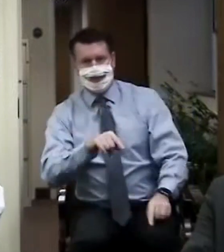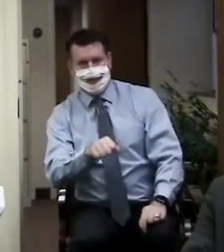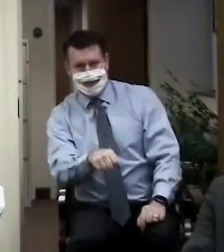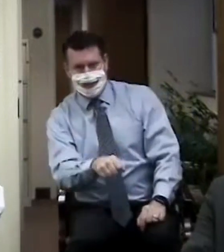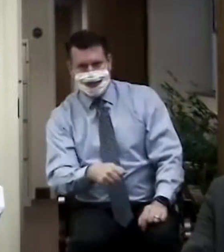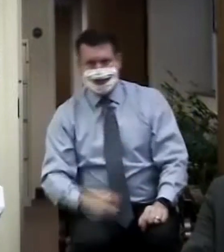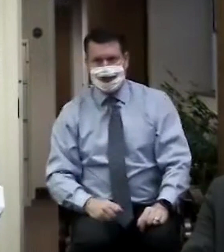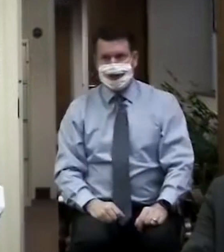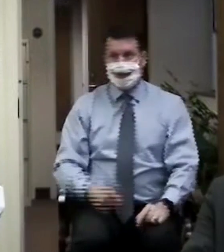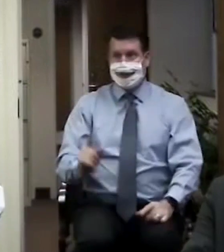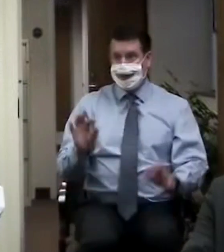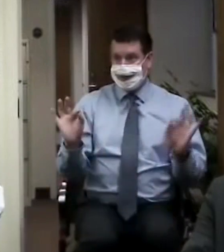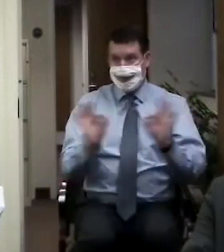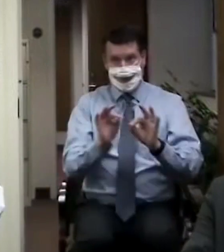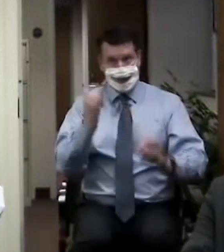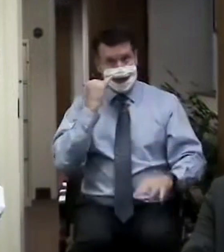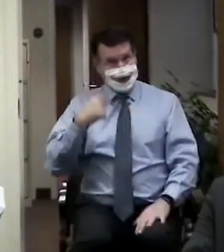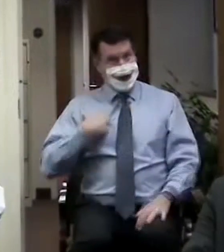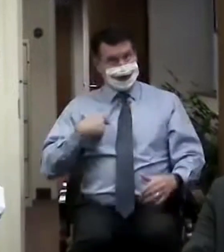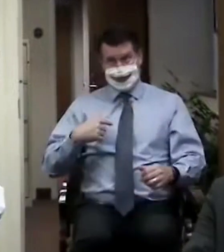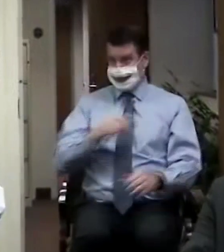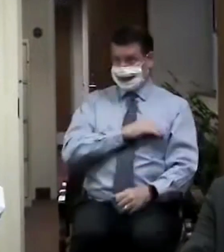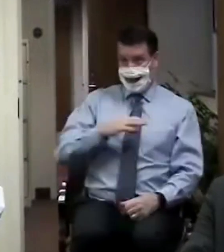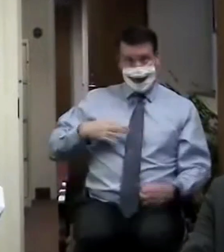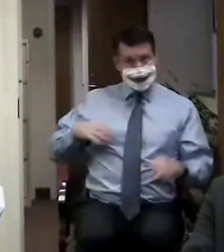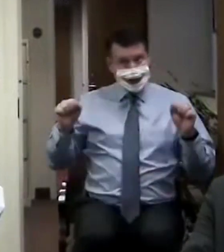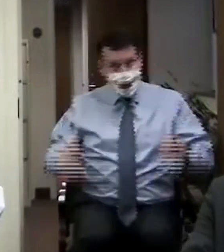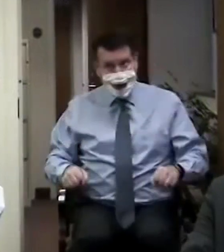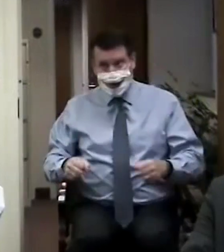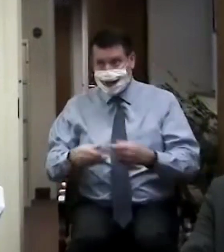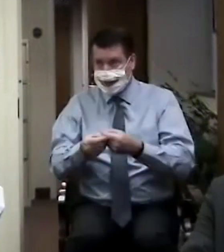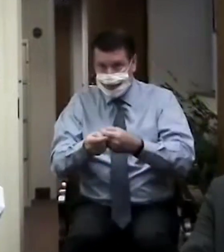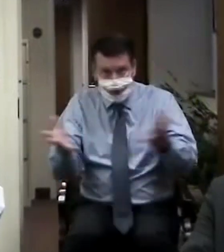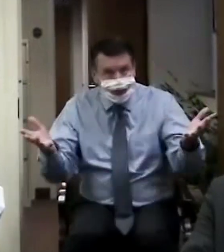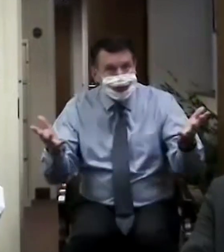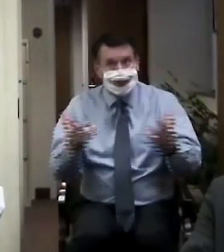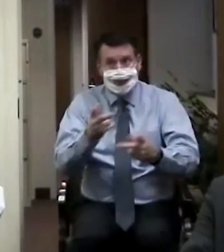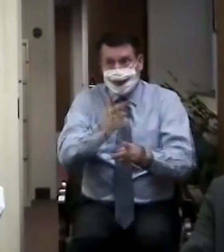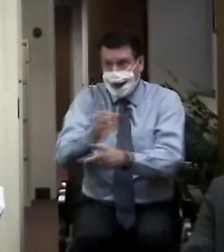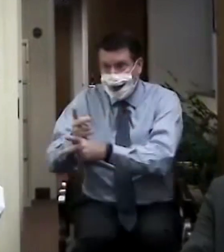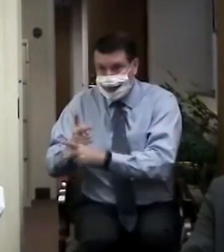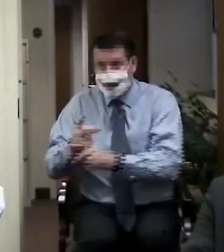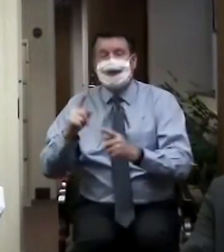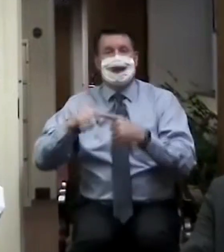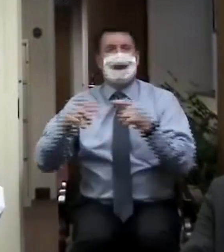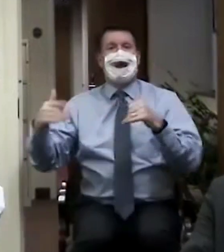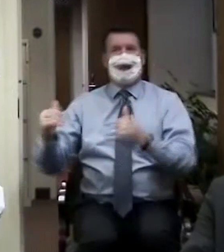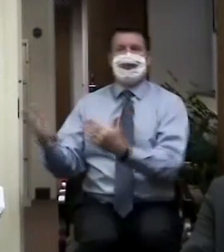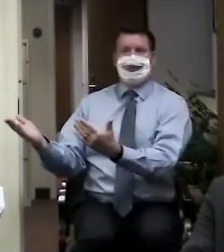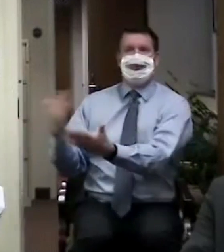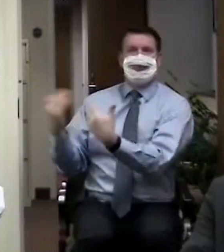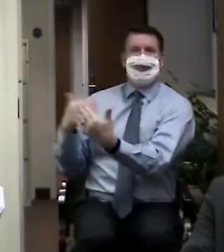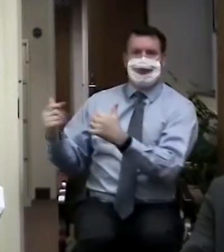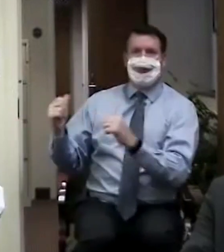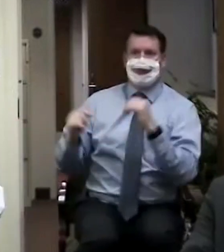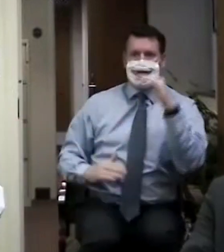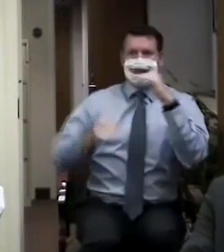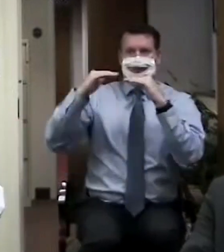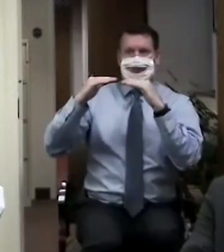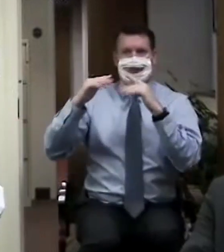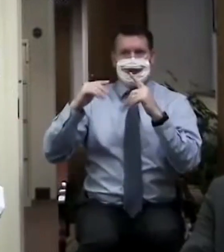Reporter. And Patty, you'll be followed by Brad Patchko at WROC Gen Lake. Hi, thanks. So in